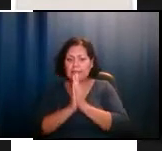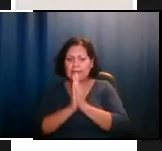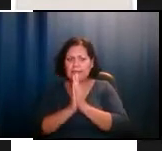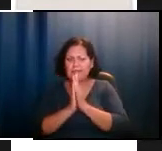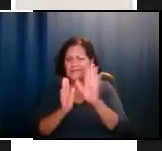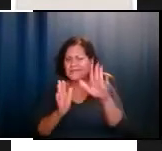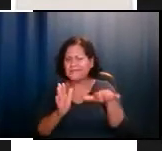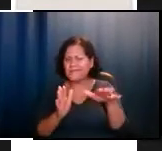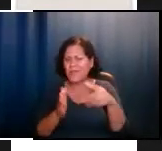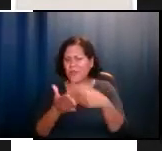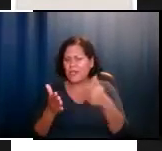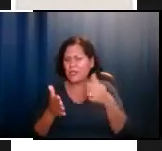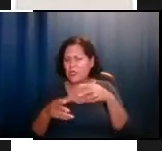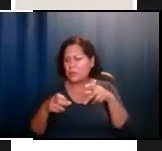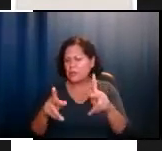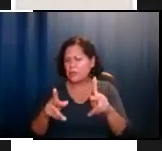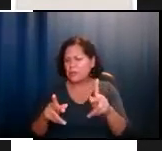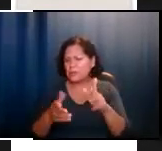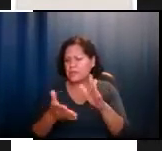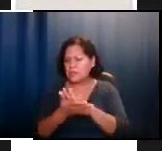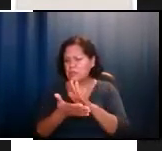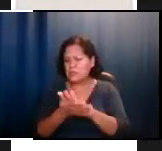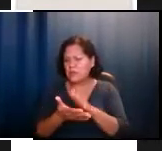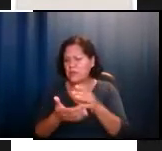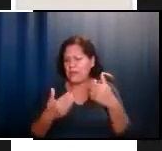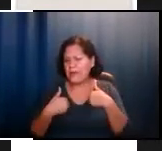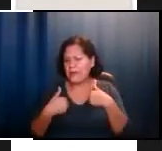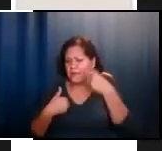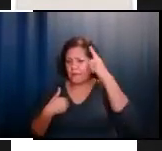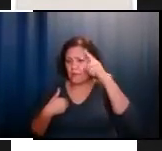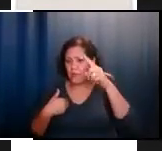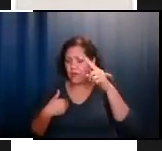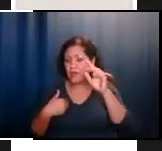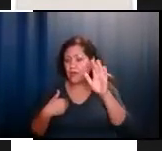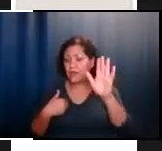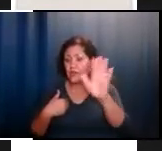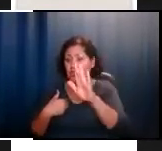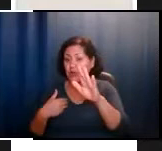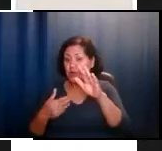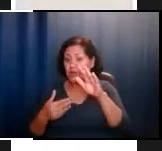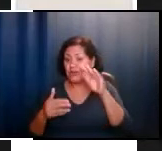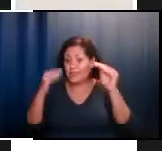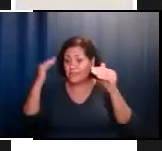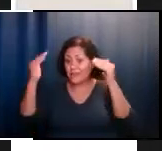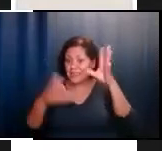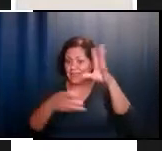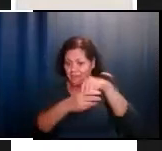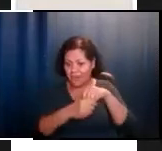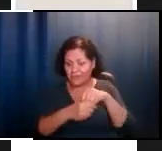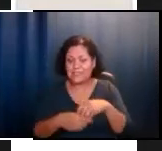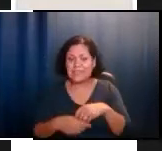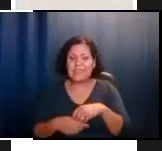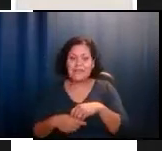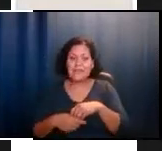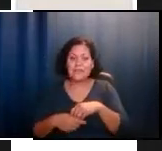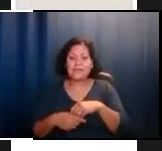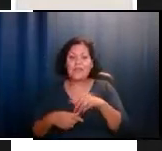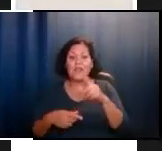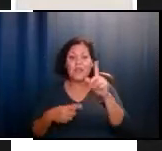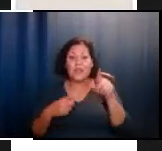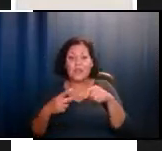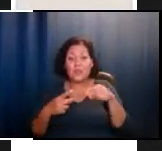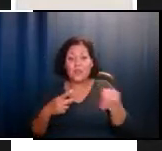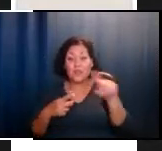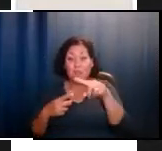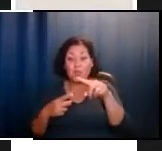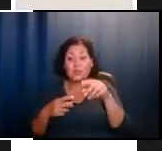other opportunities does the school have for your adult to get involved in. Those opportunities